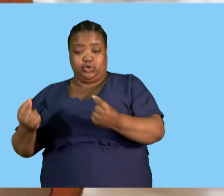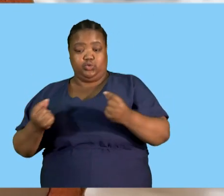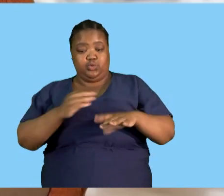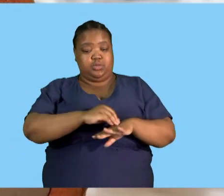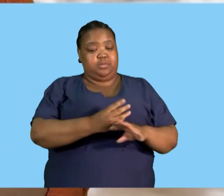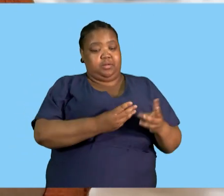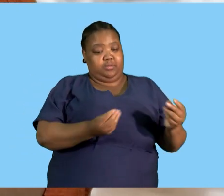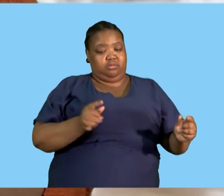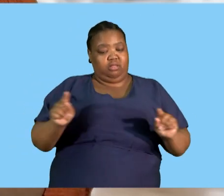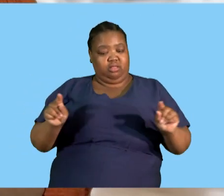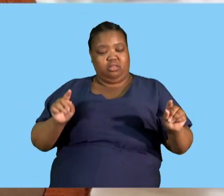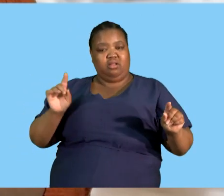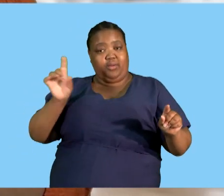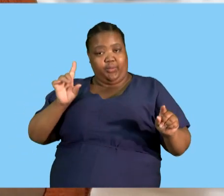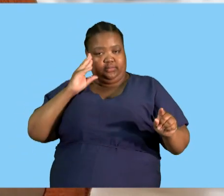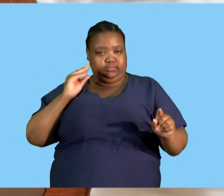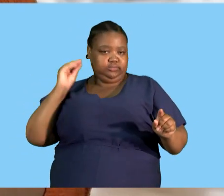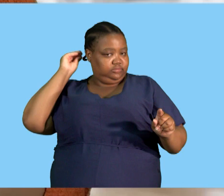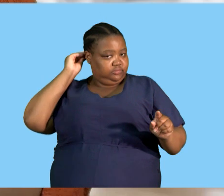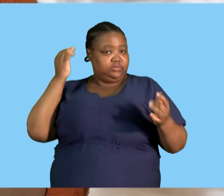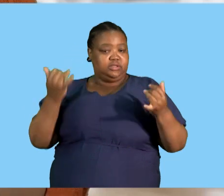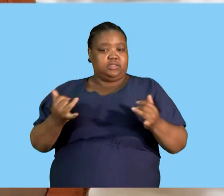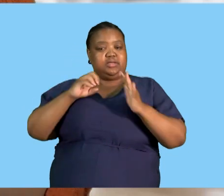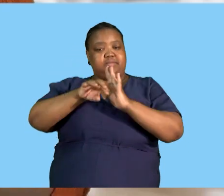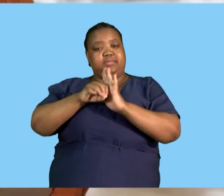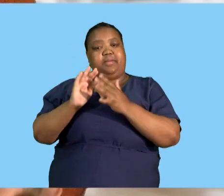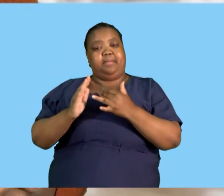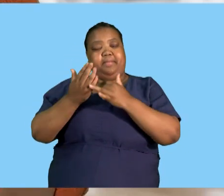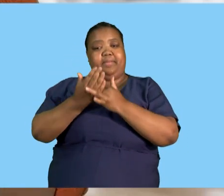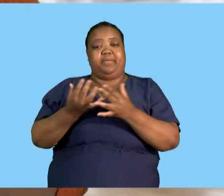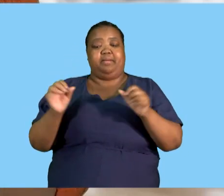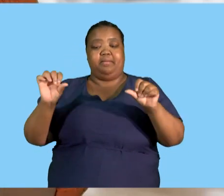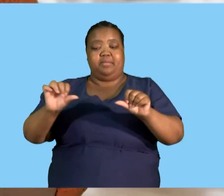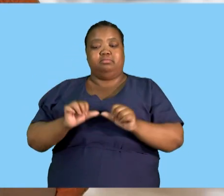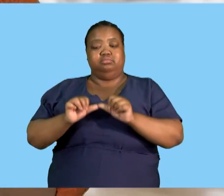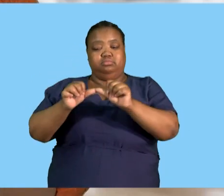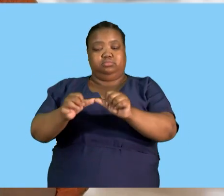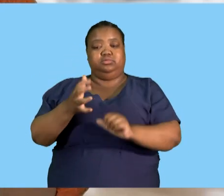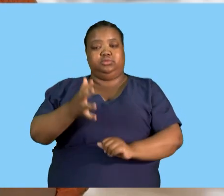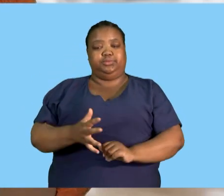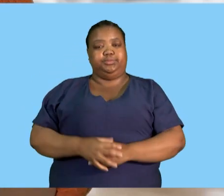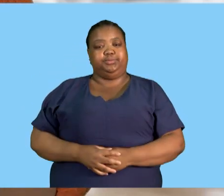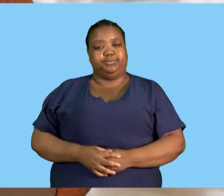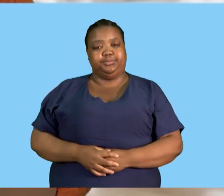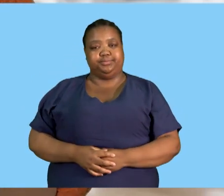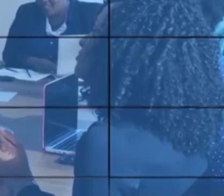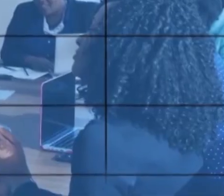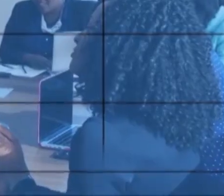decision making. So we're going to go for a quick break, and then when we come back, we're going to continue with our content. See you just now.